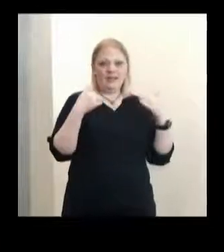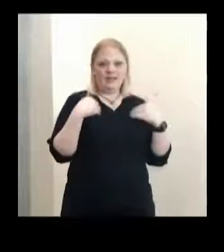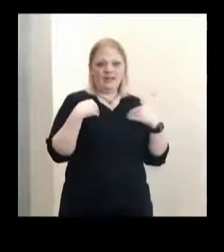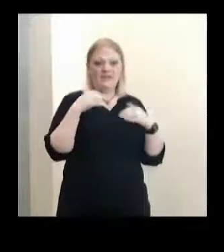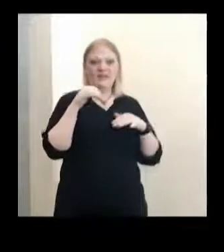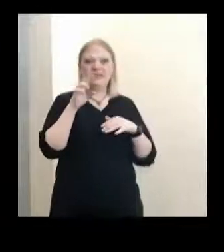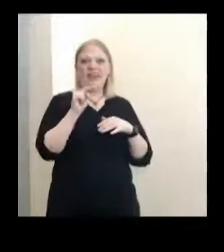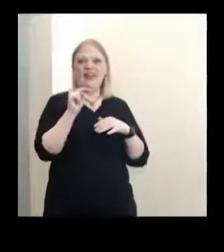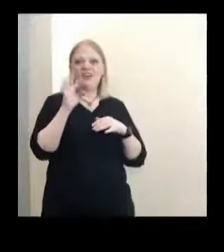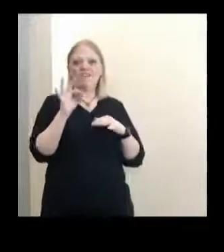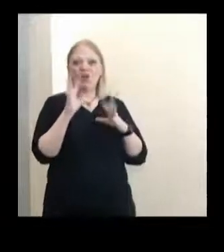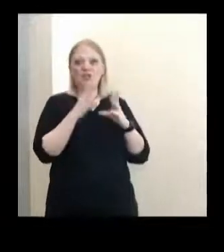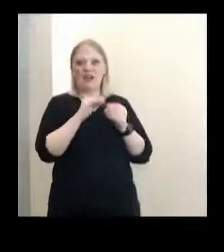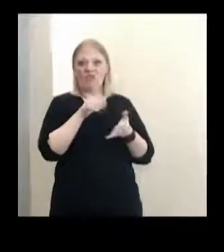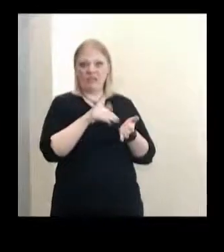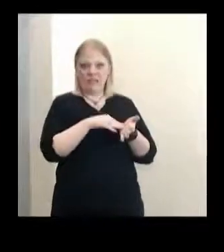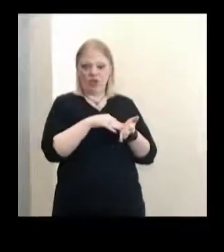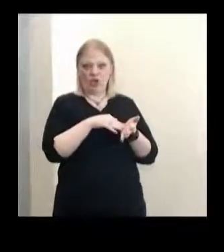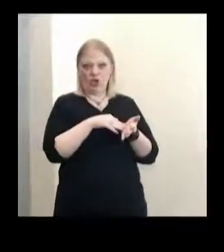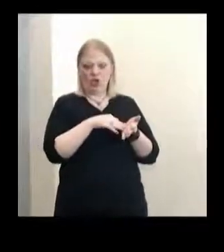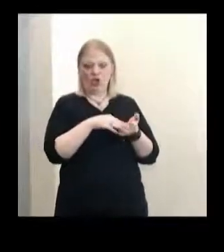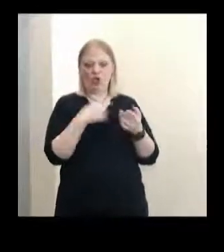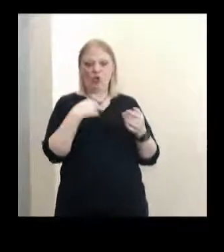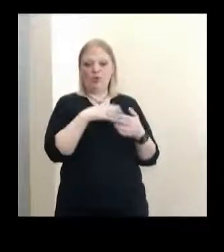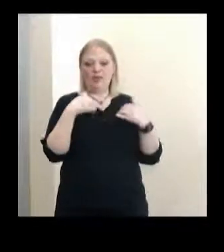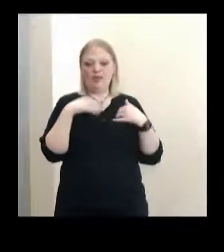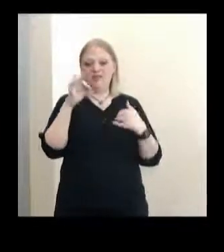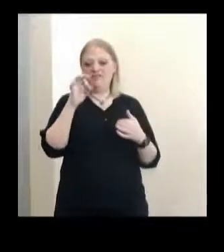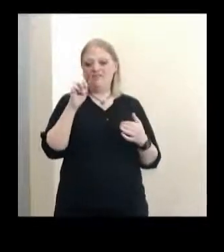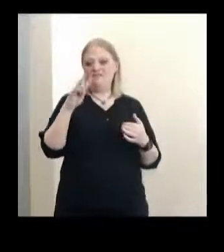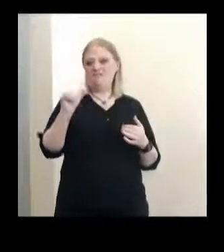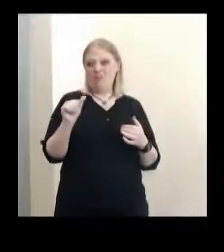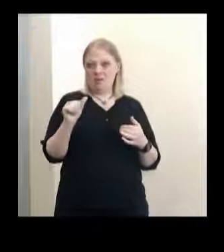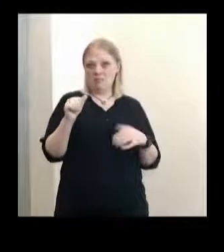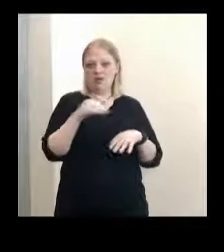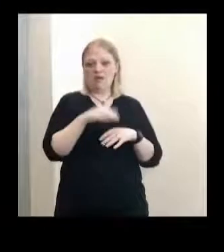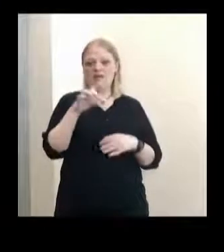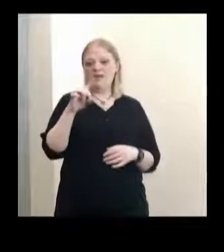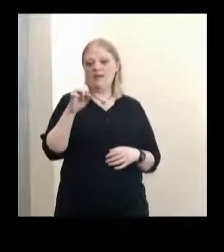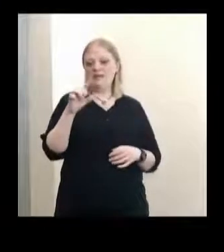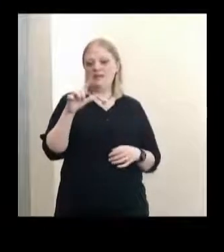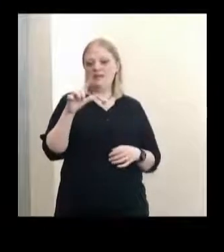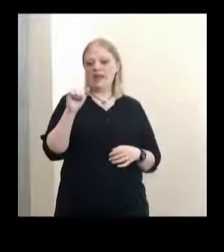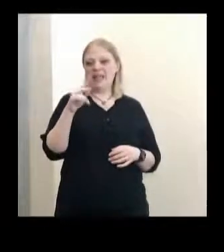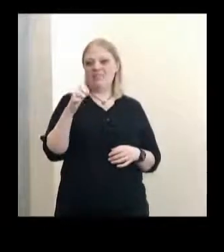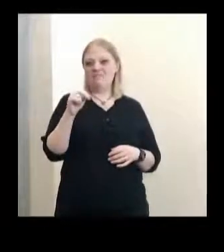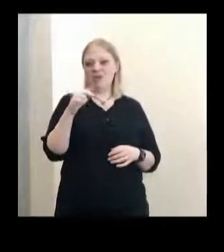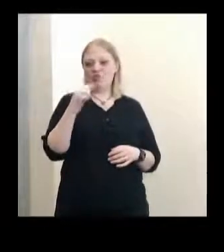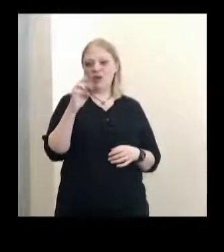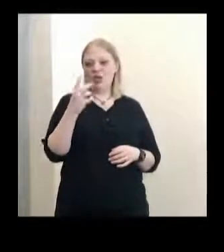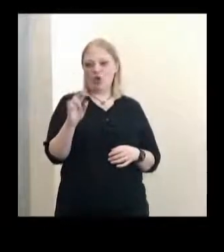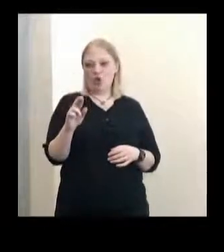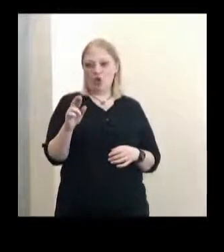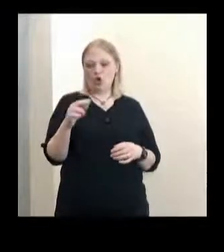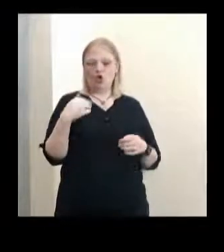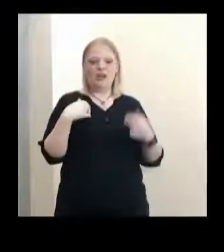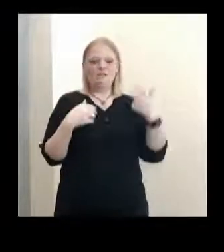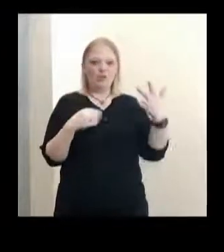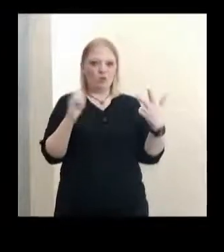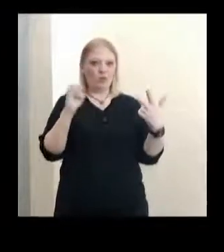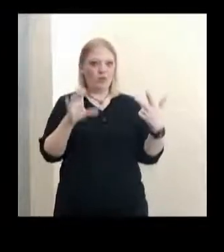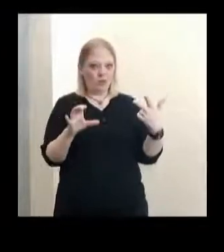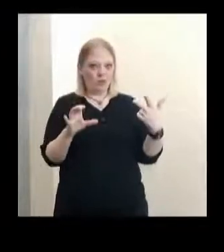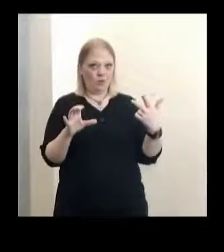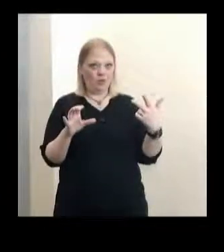Falls Conference Center. We, of course, have the site that's the FEMA New York State site at Delavan Grider. We have the 3 locations that are Erie County based that can